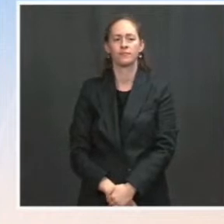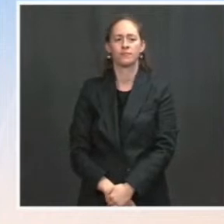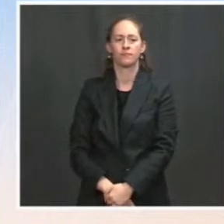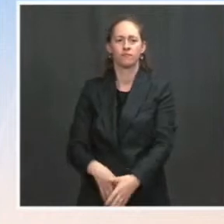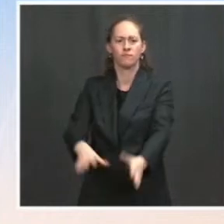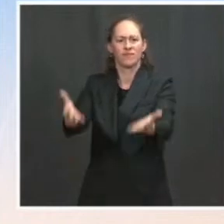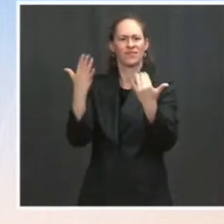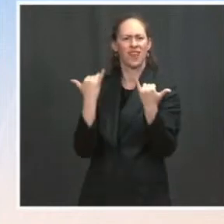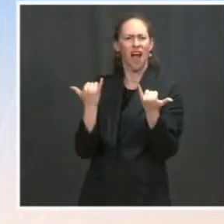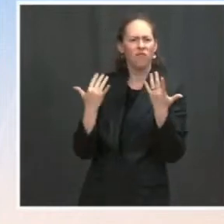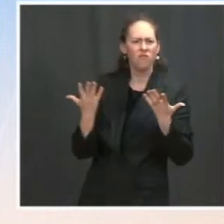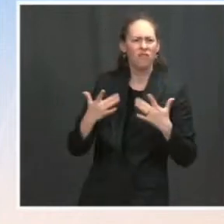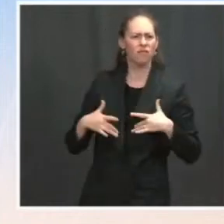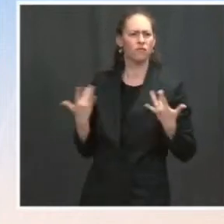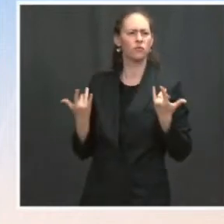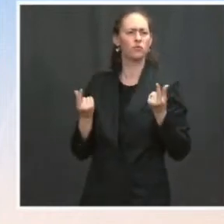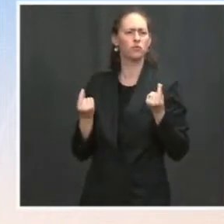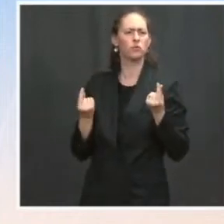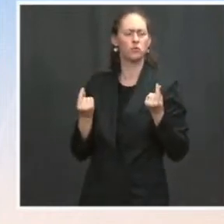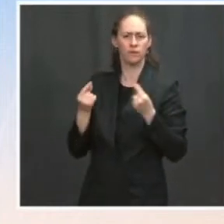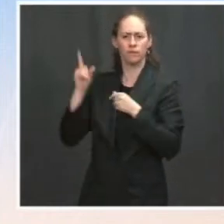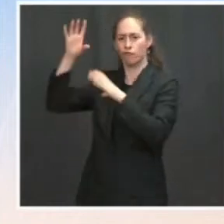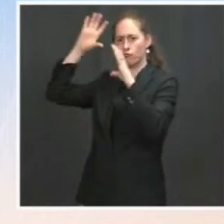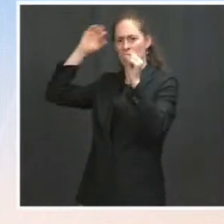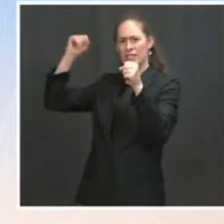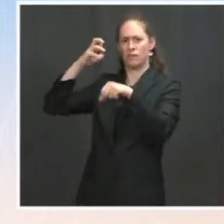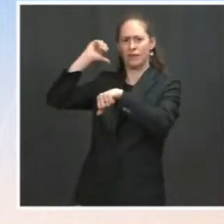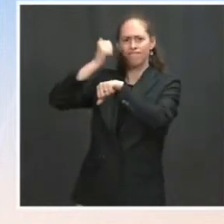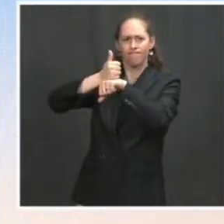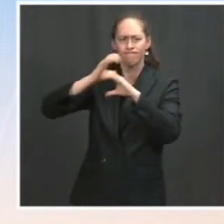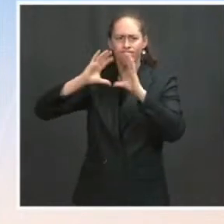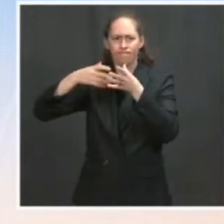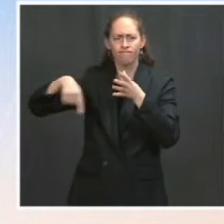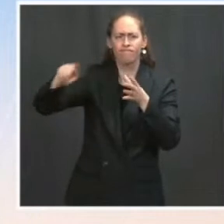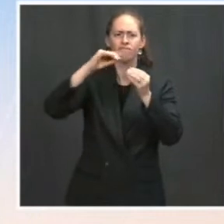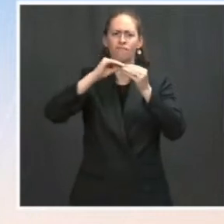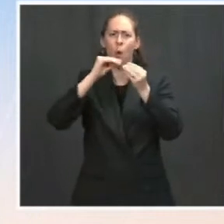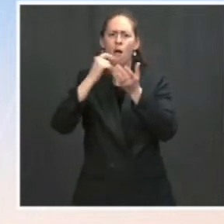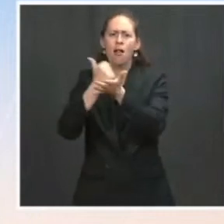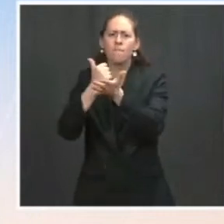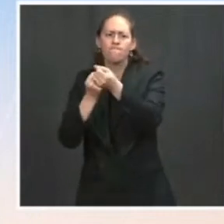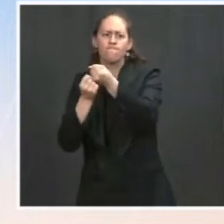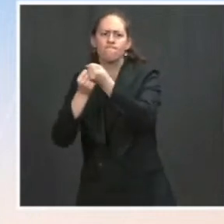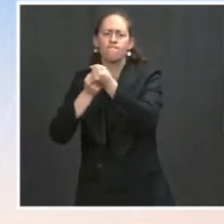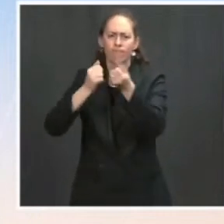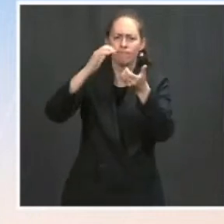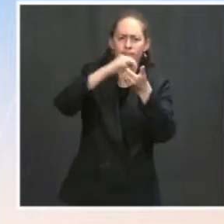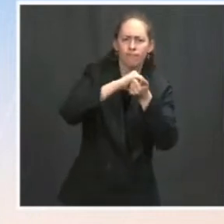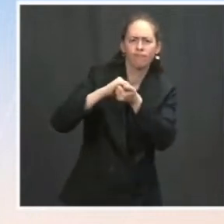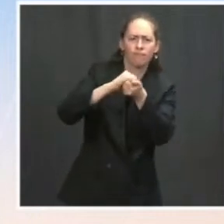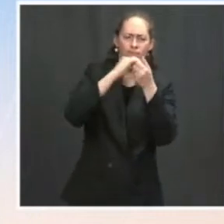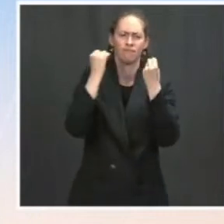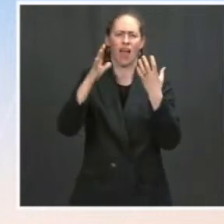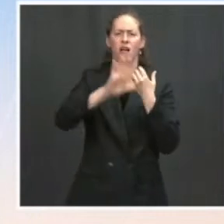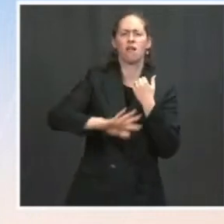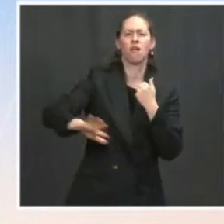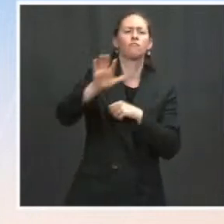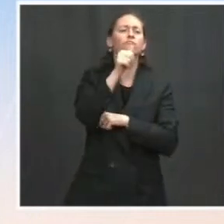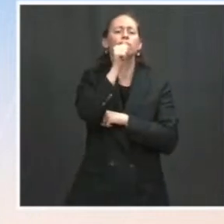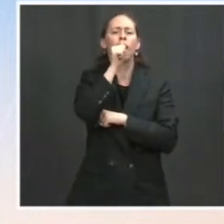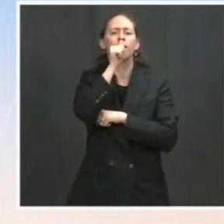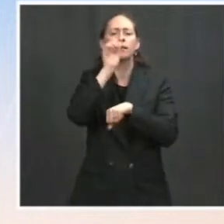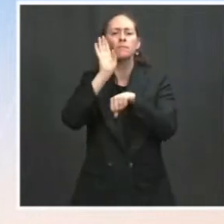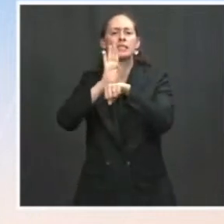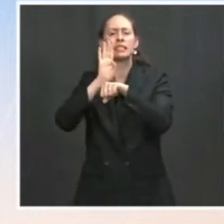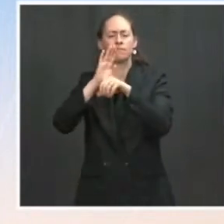with our private sector partners to harden our defenses and to build our nation's resilience. And that is a perfect segue to my